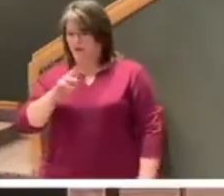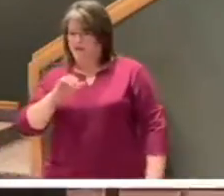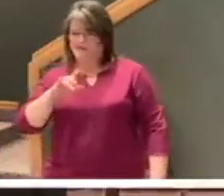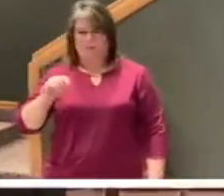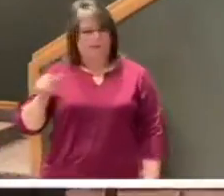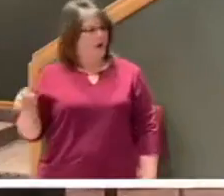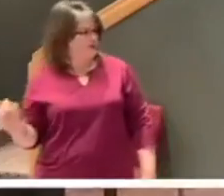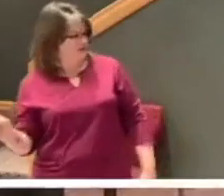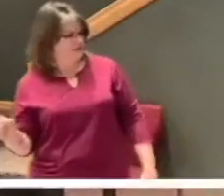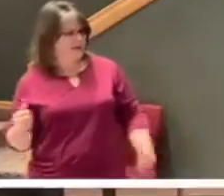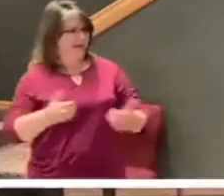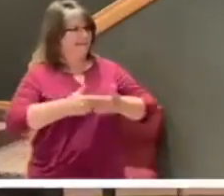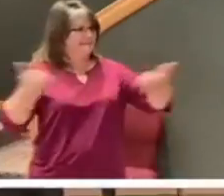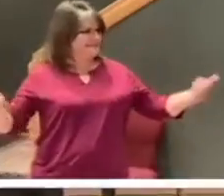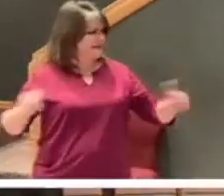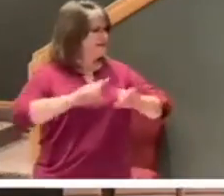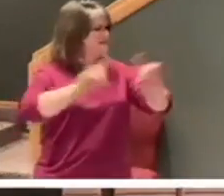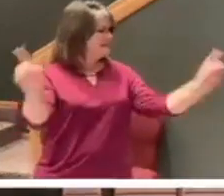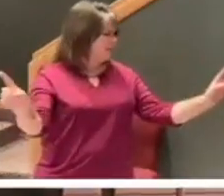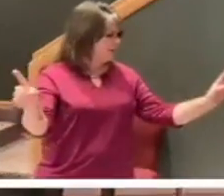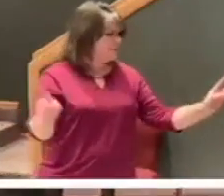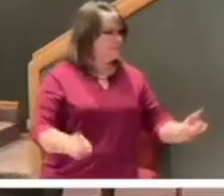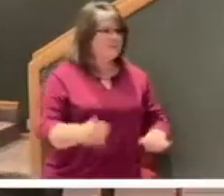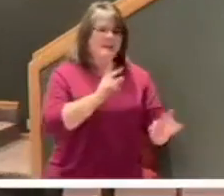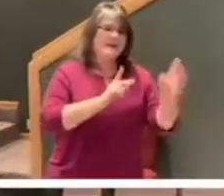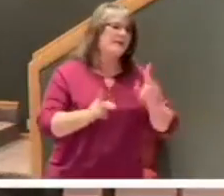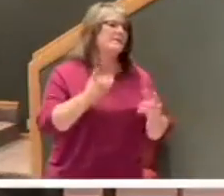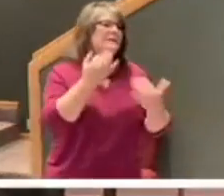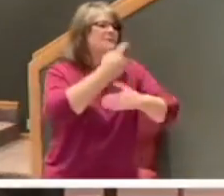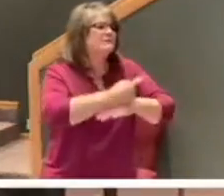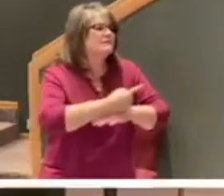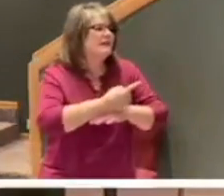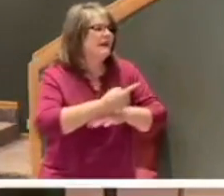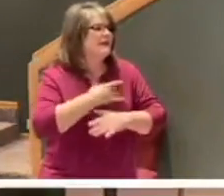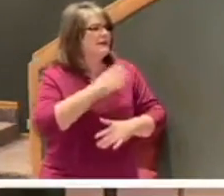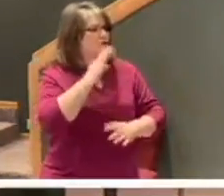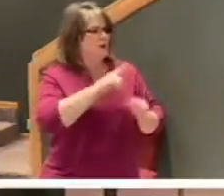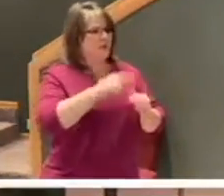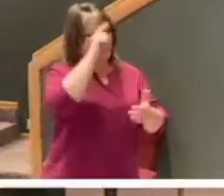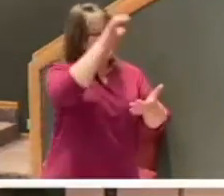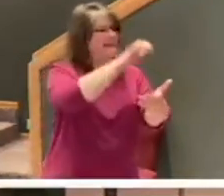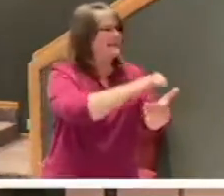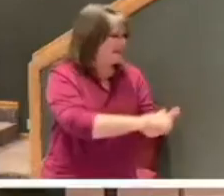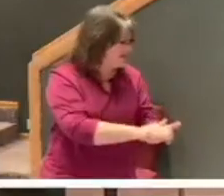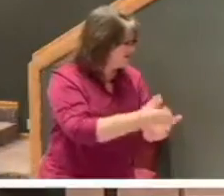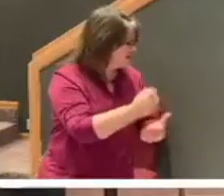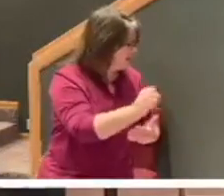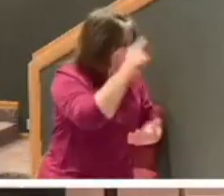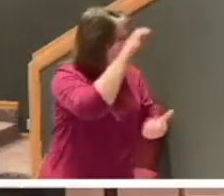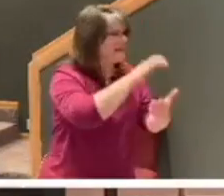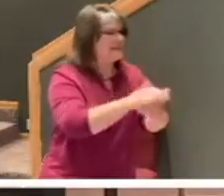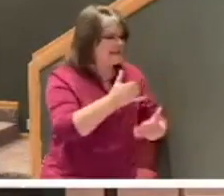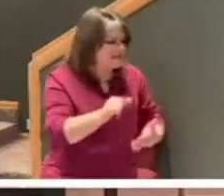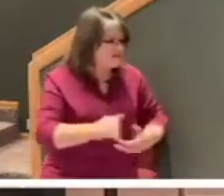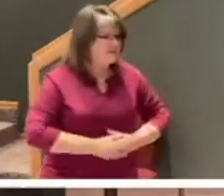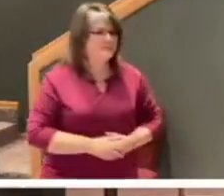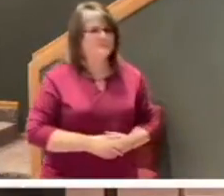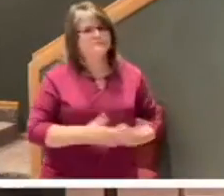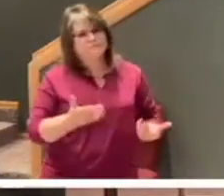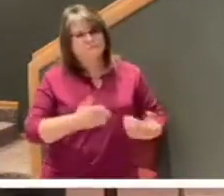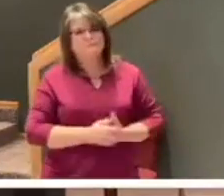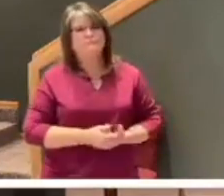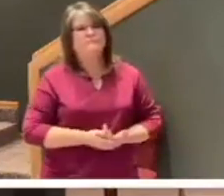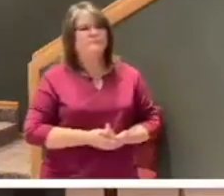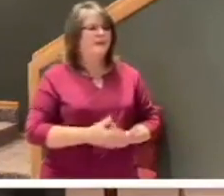Samaritans, and so, you know, people today like to talk about beliefs. They do. They like to, you